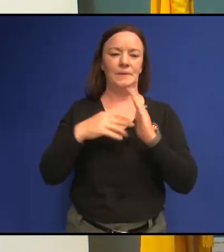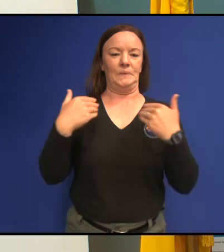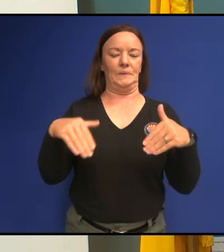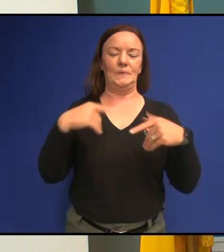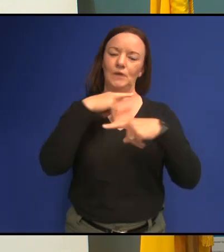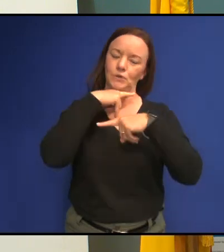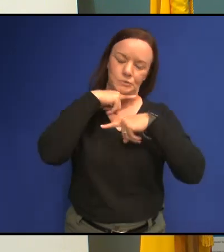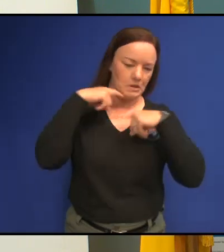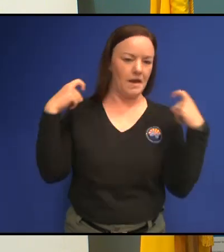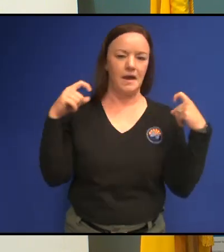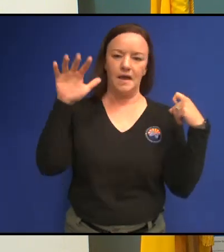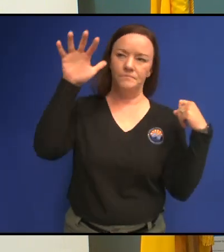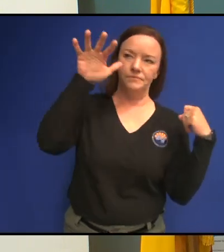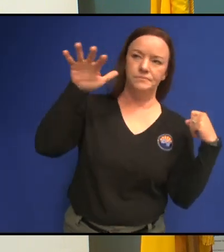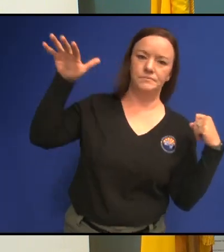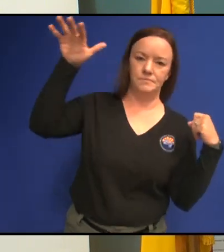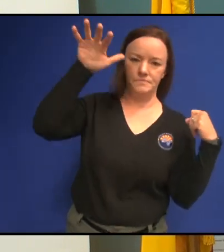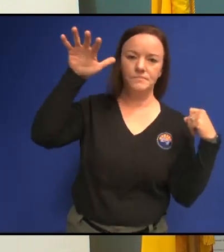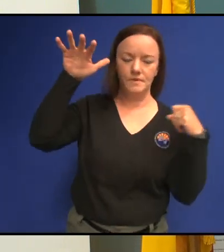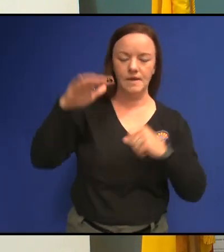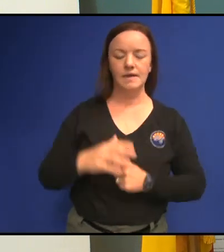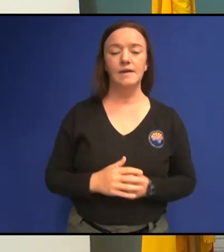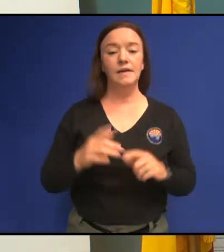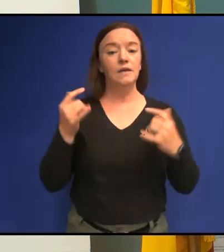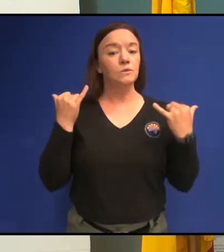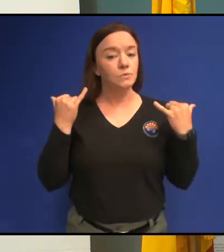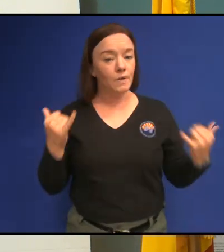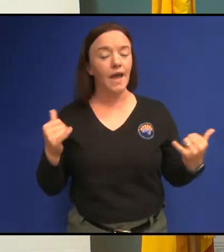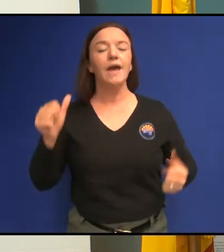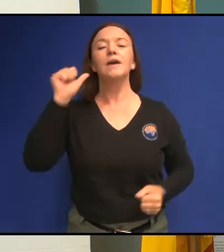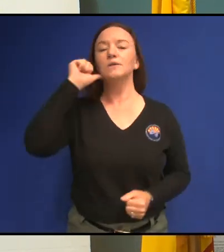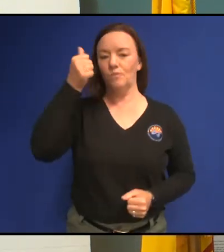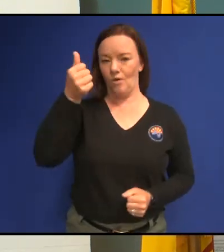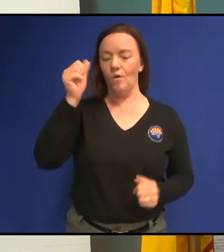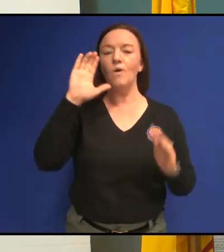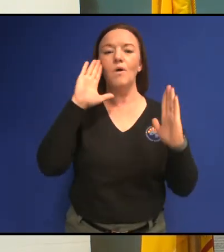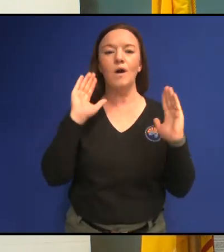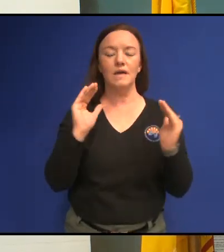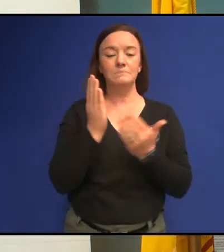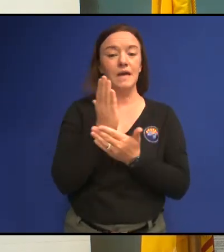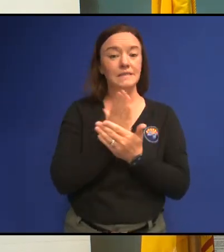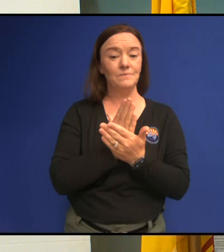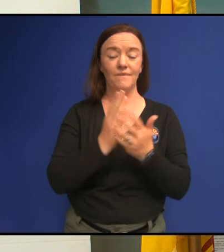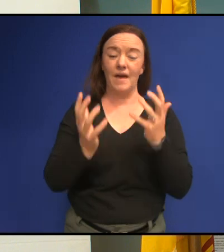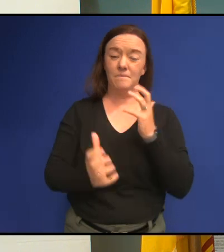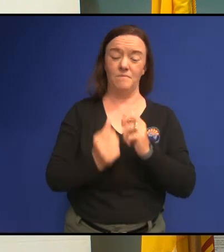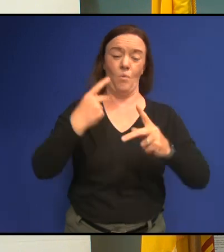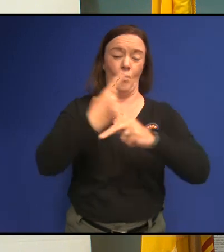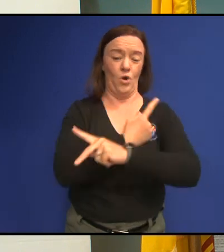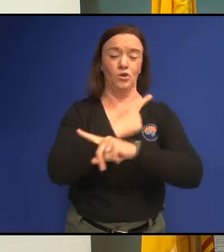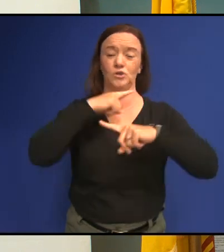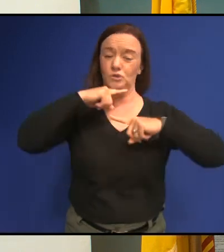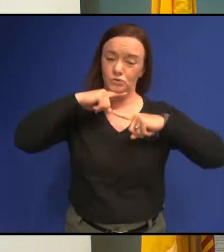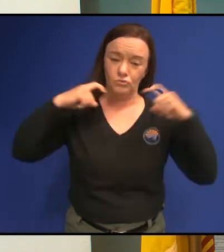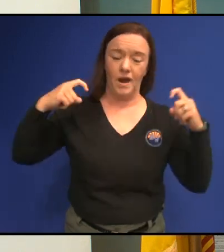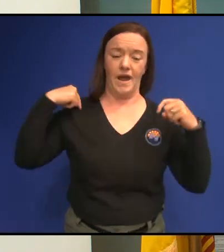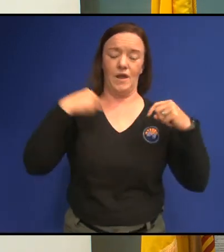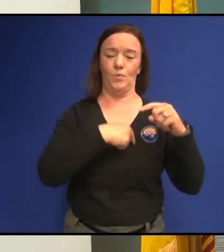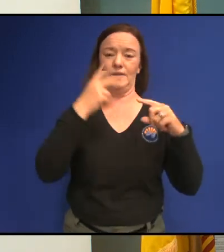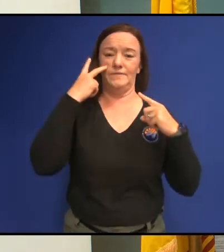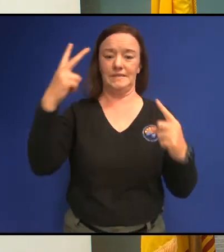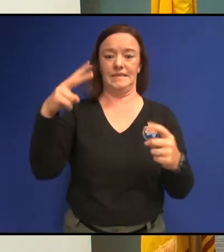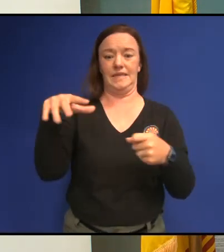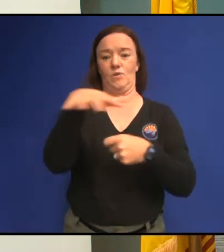really dry air over us. And you know, for today and tomorrow, we're expecting to see some of the driest conditions that we've seen over the